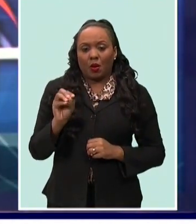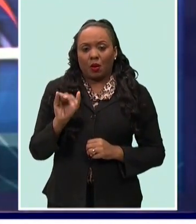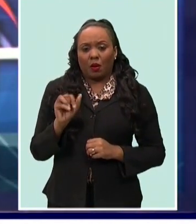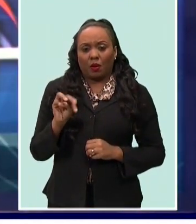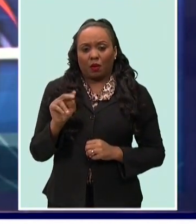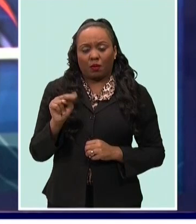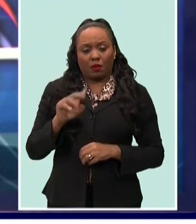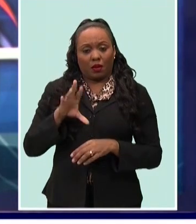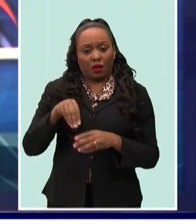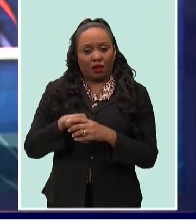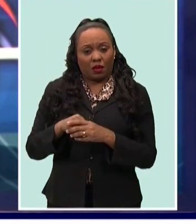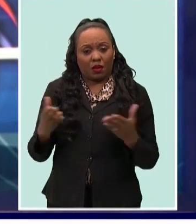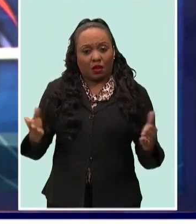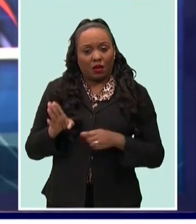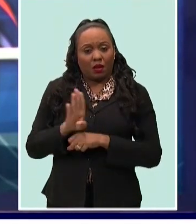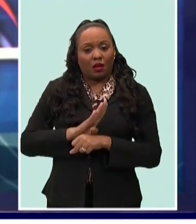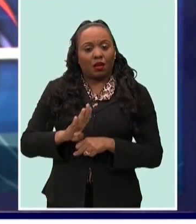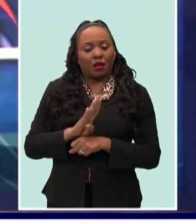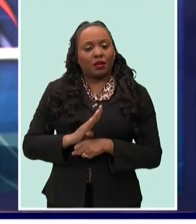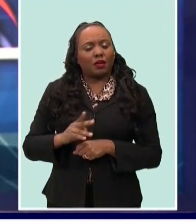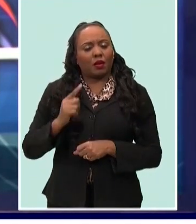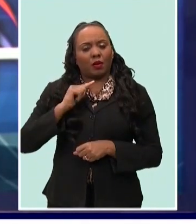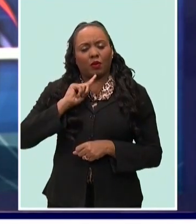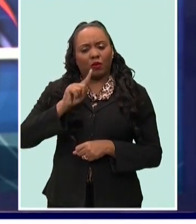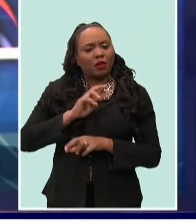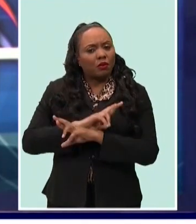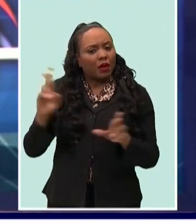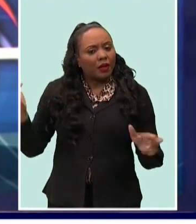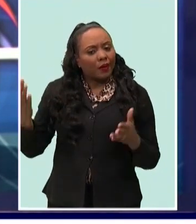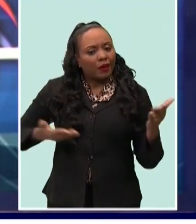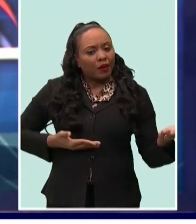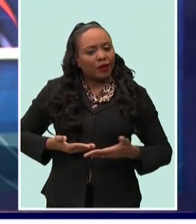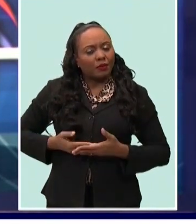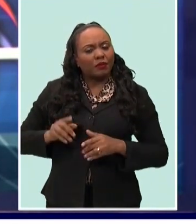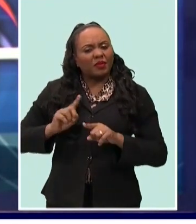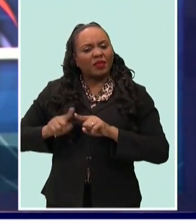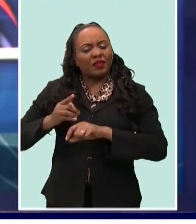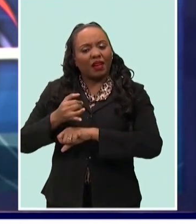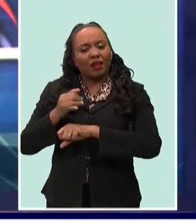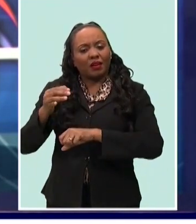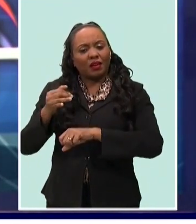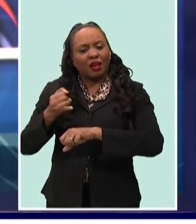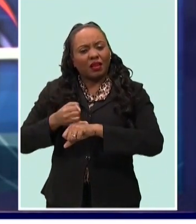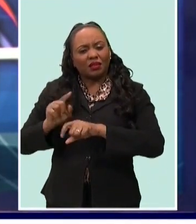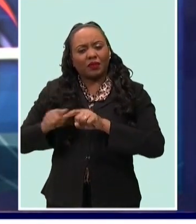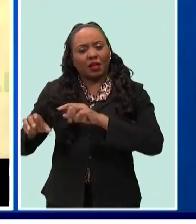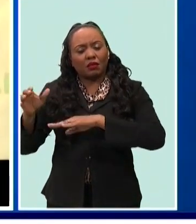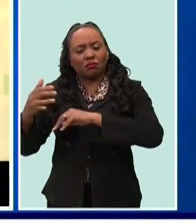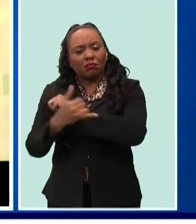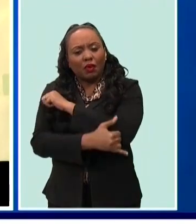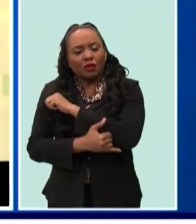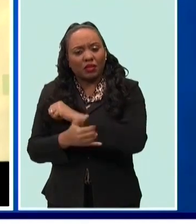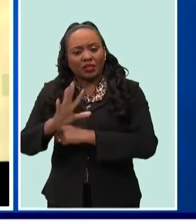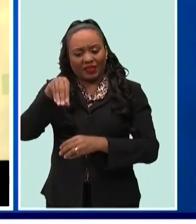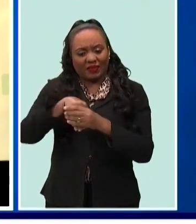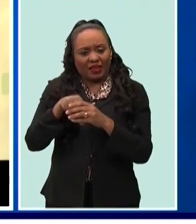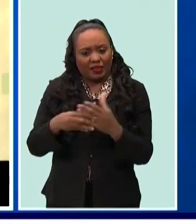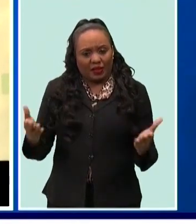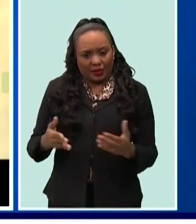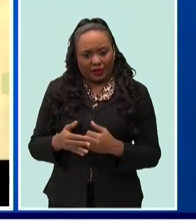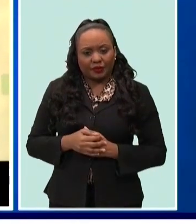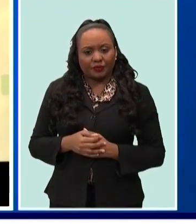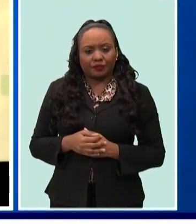also represents yet another signal that the island is ready to welcome foreign investment. That Barbados is fully open